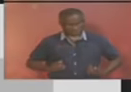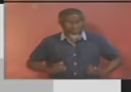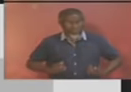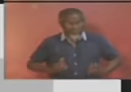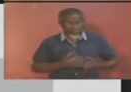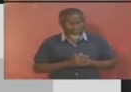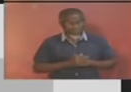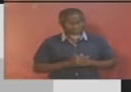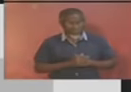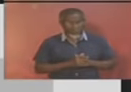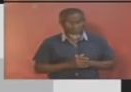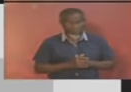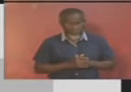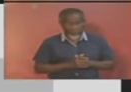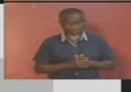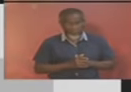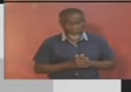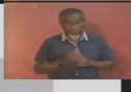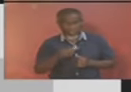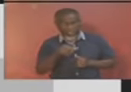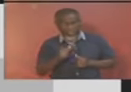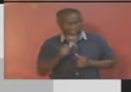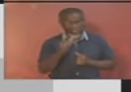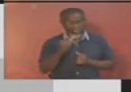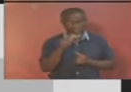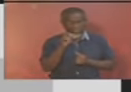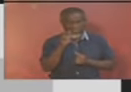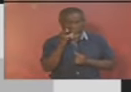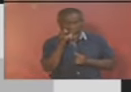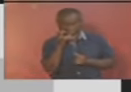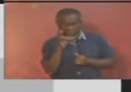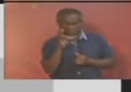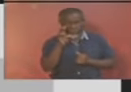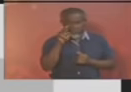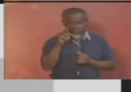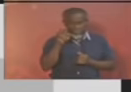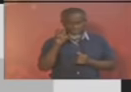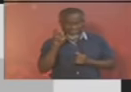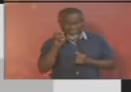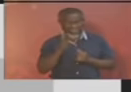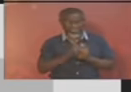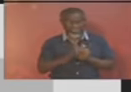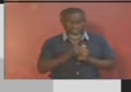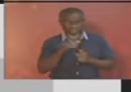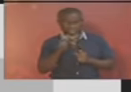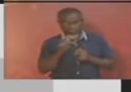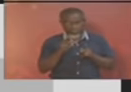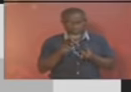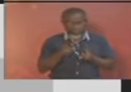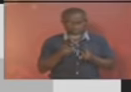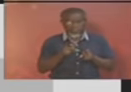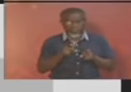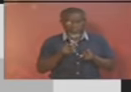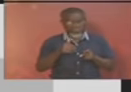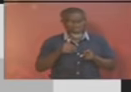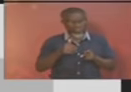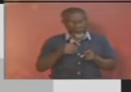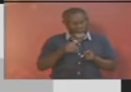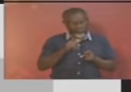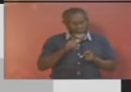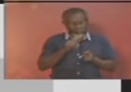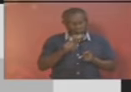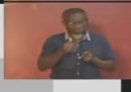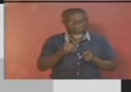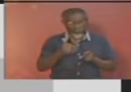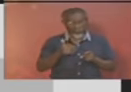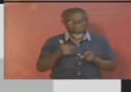17.6%. Other, 17.6%. And we have pregnant patients, not that it is a comorbid state, but it is a state that persons may